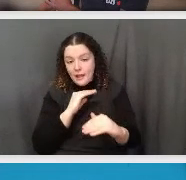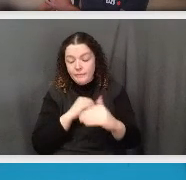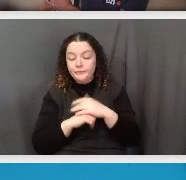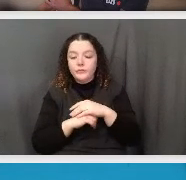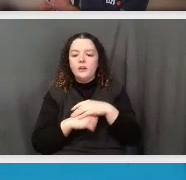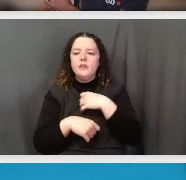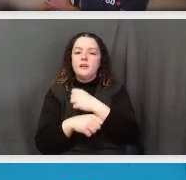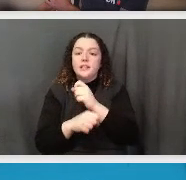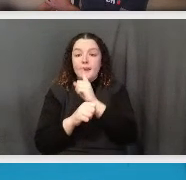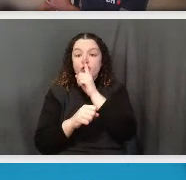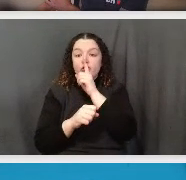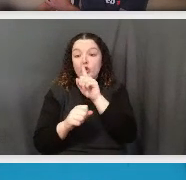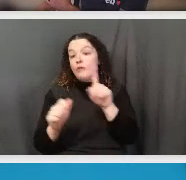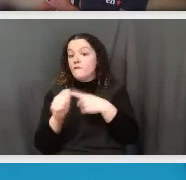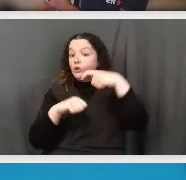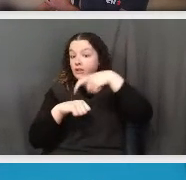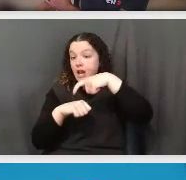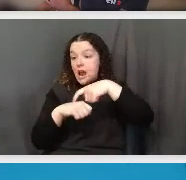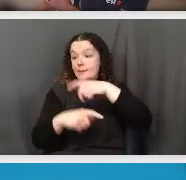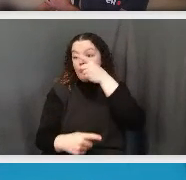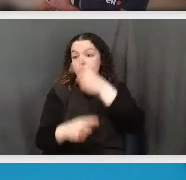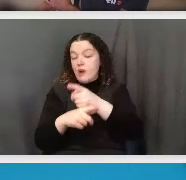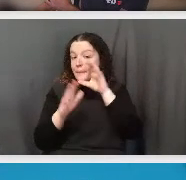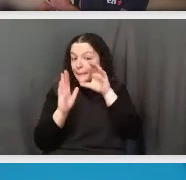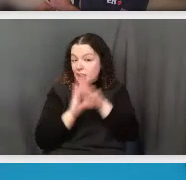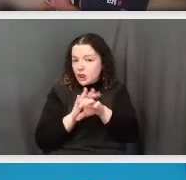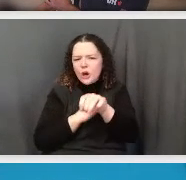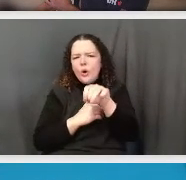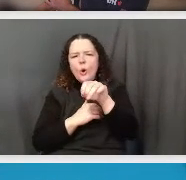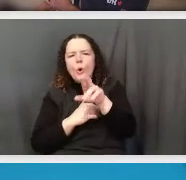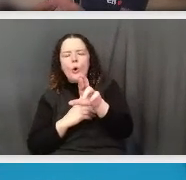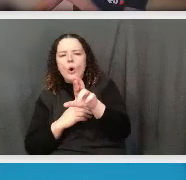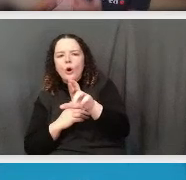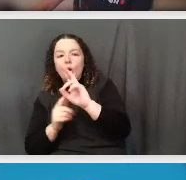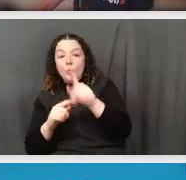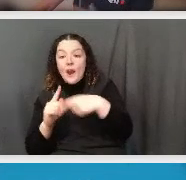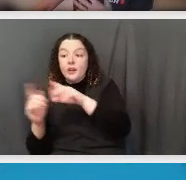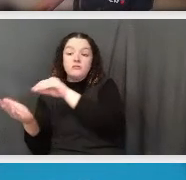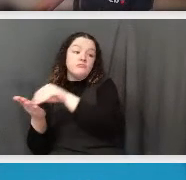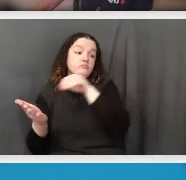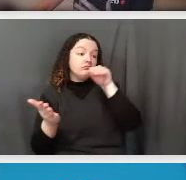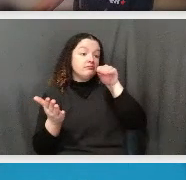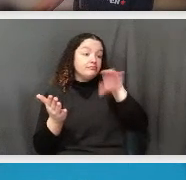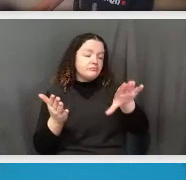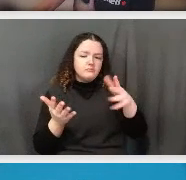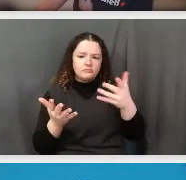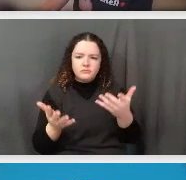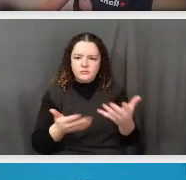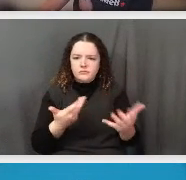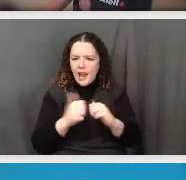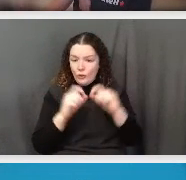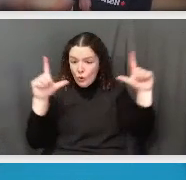image size in there in the first place, or once it's dropped into the campaign, the drip sequence, the broadcast,